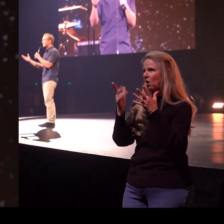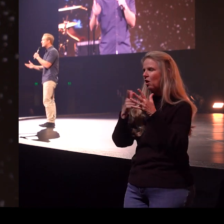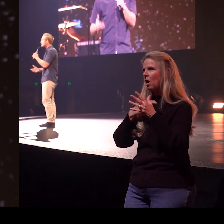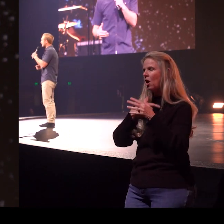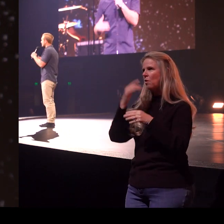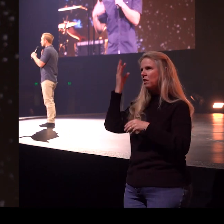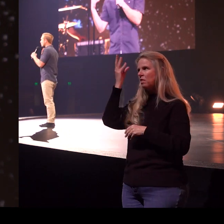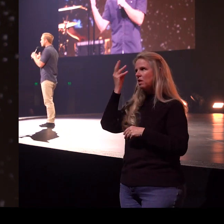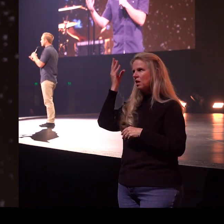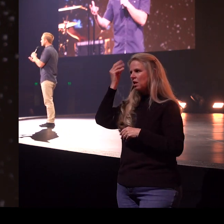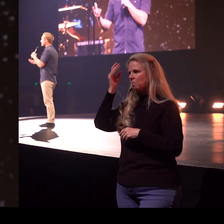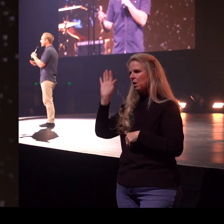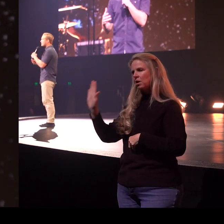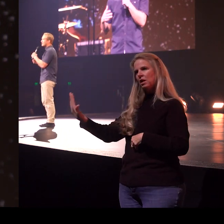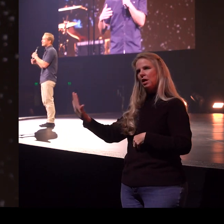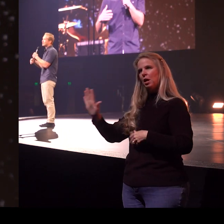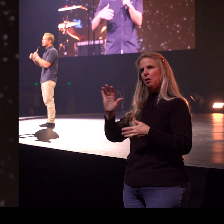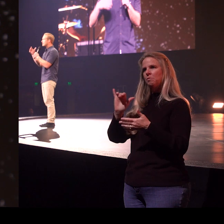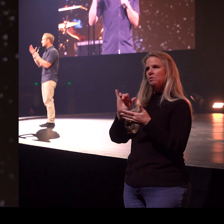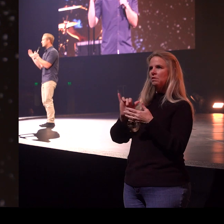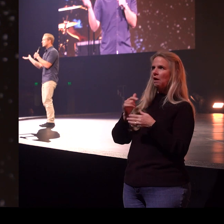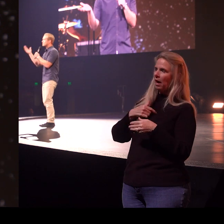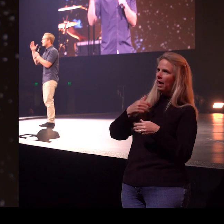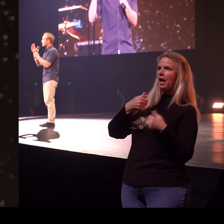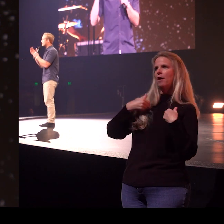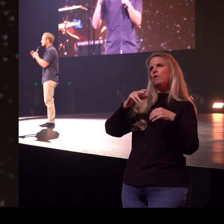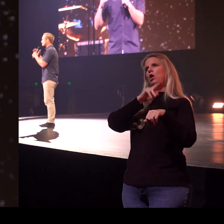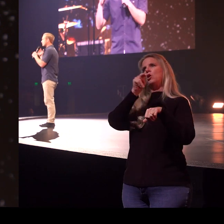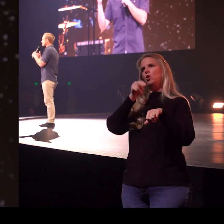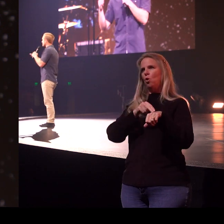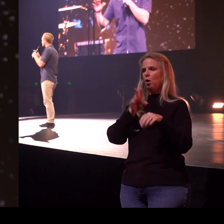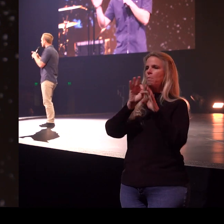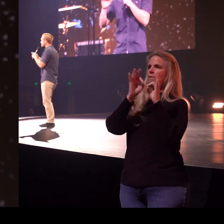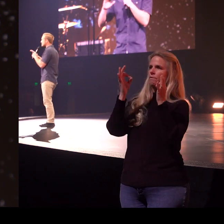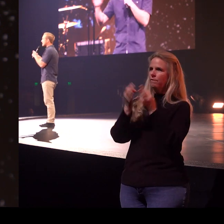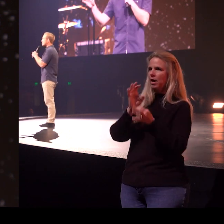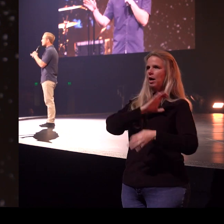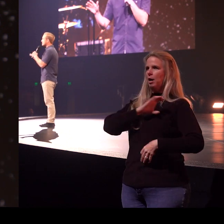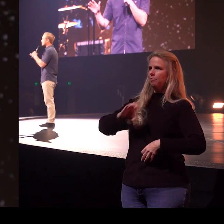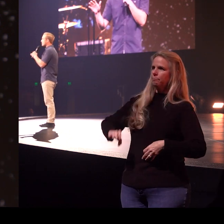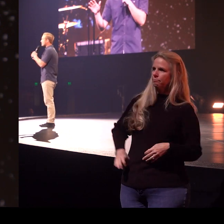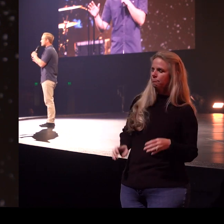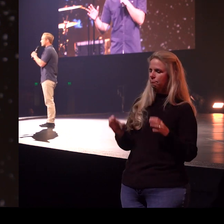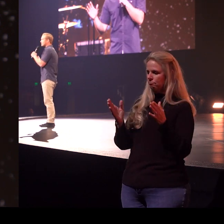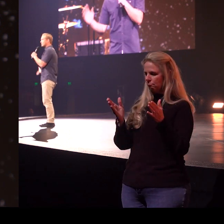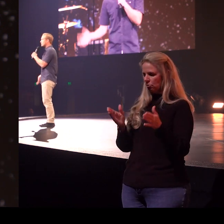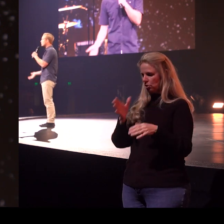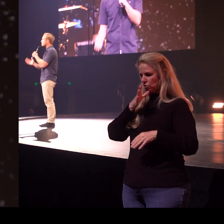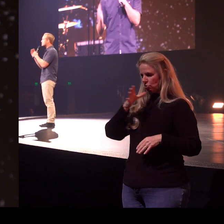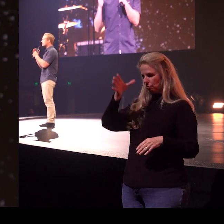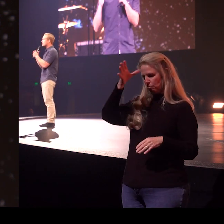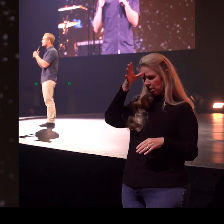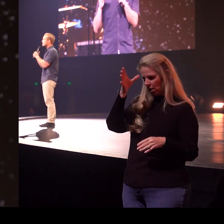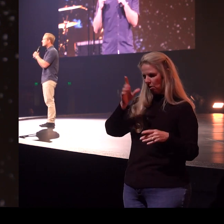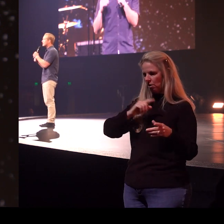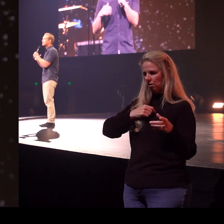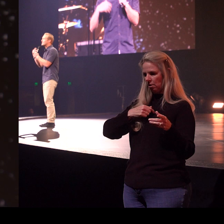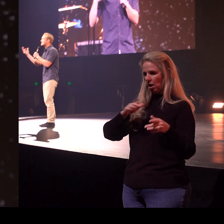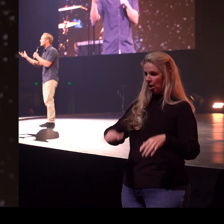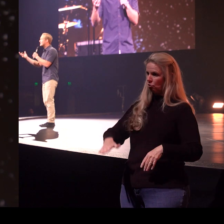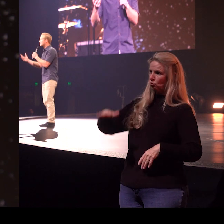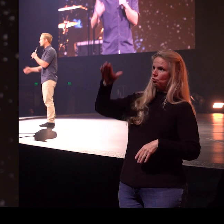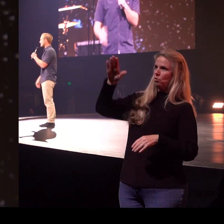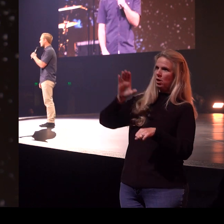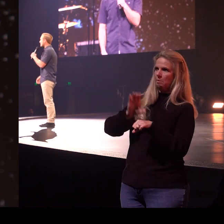in his life. I've got normal family, Christian parents, pretty standard experience. Someone who grew up in church,